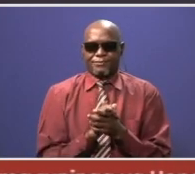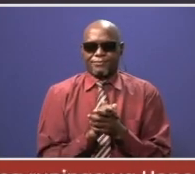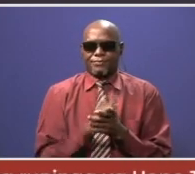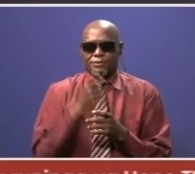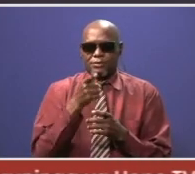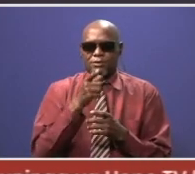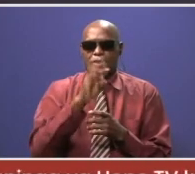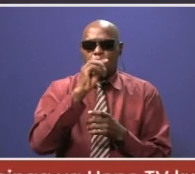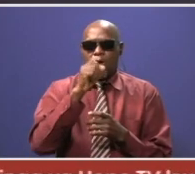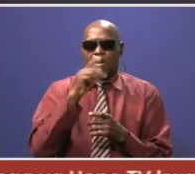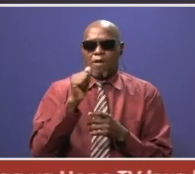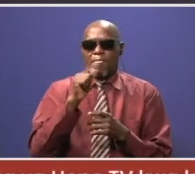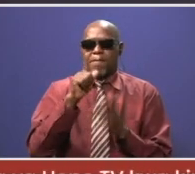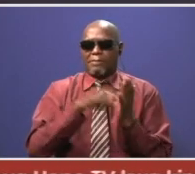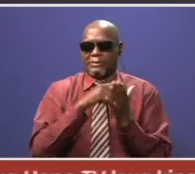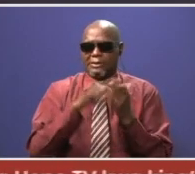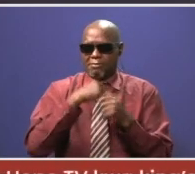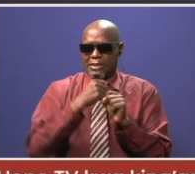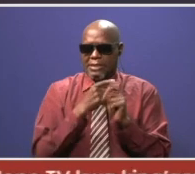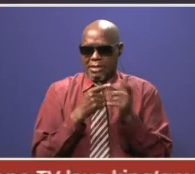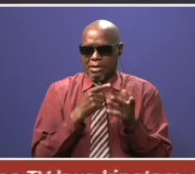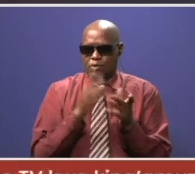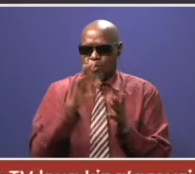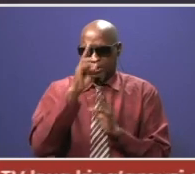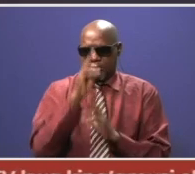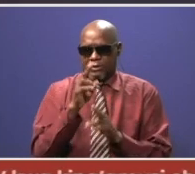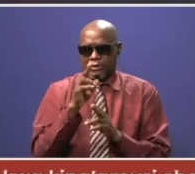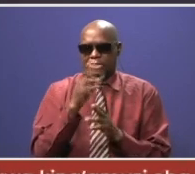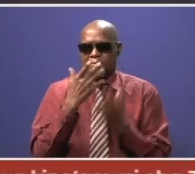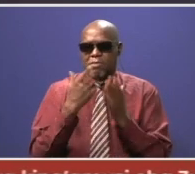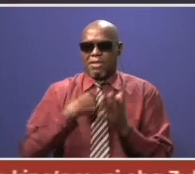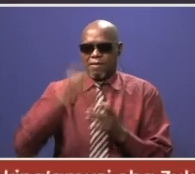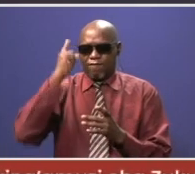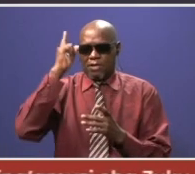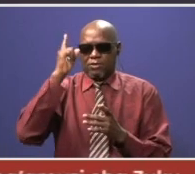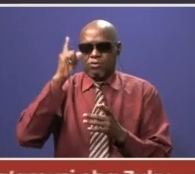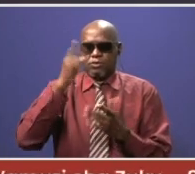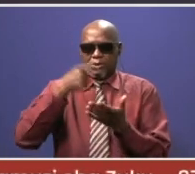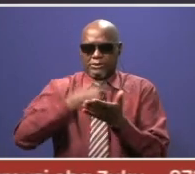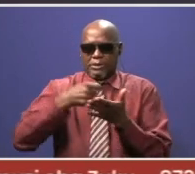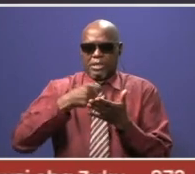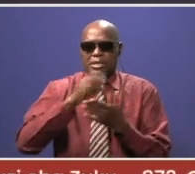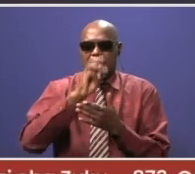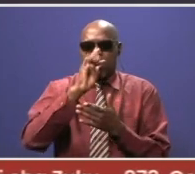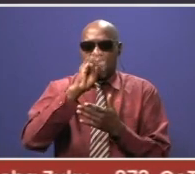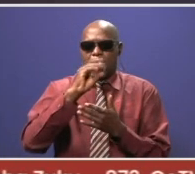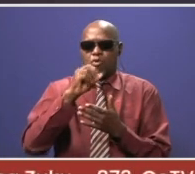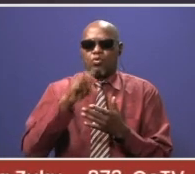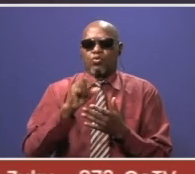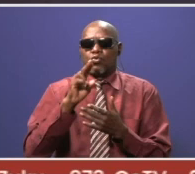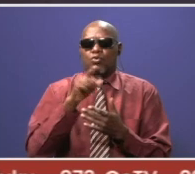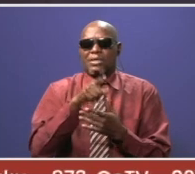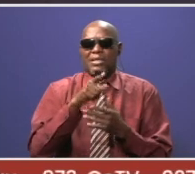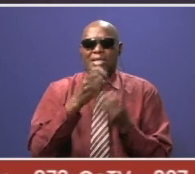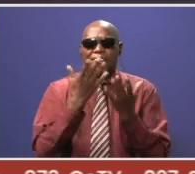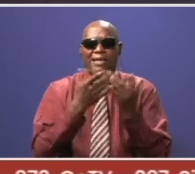the mistake that was made, Your Excellency, I should have been the first one to sign an MOU with you. Because if vitu